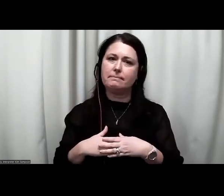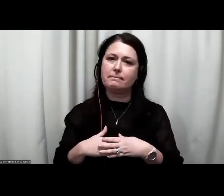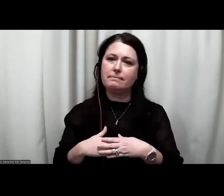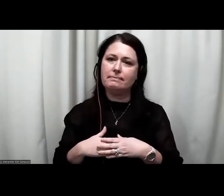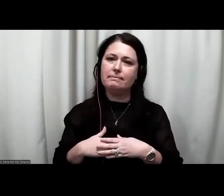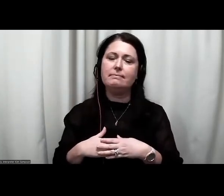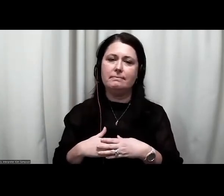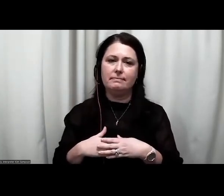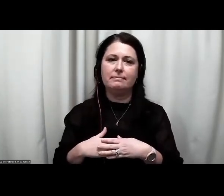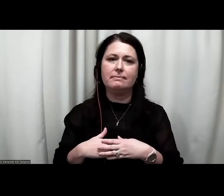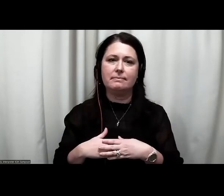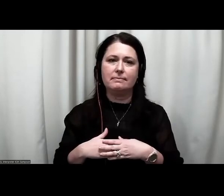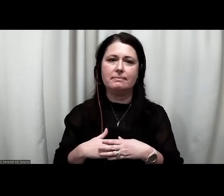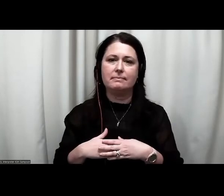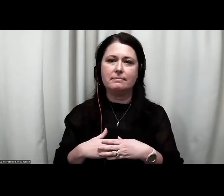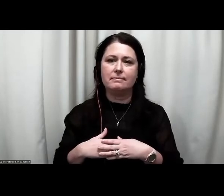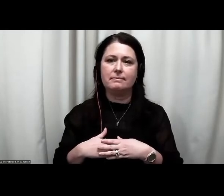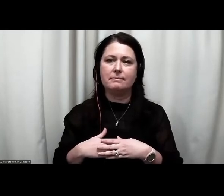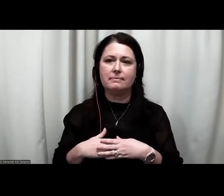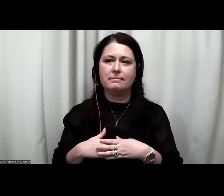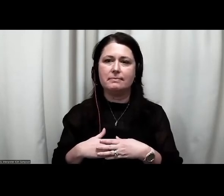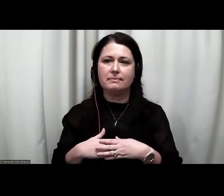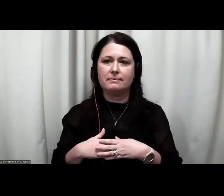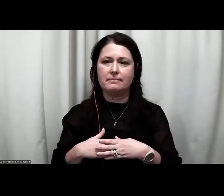video. Let's see.